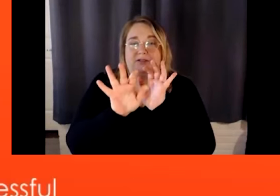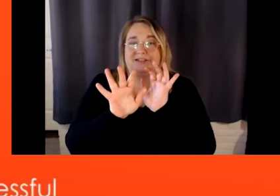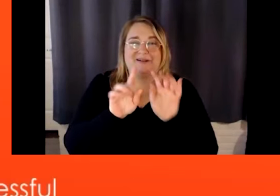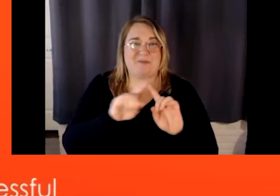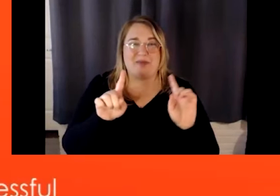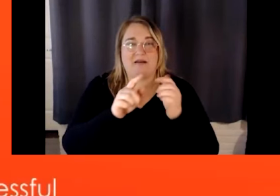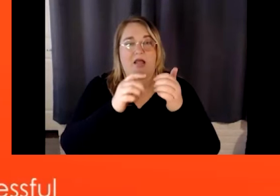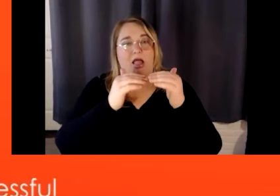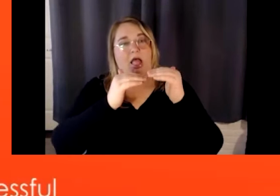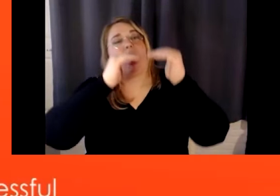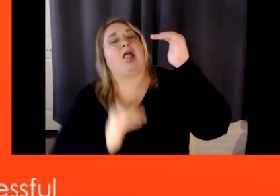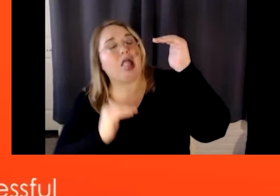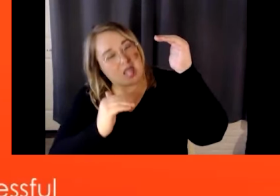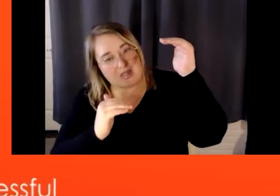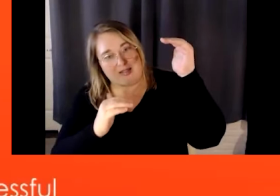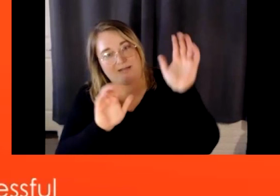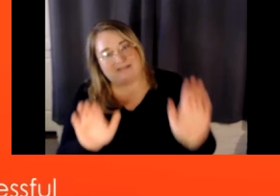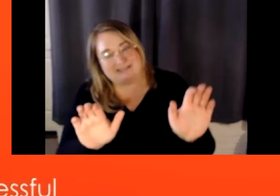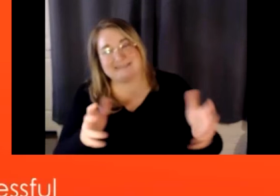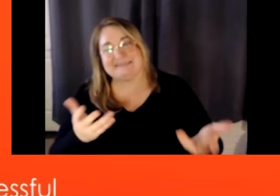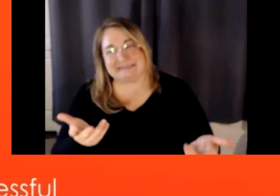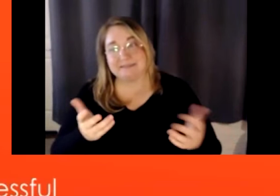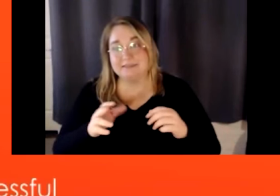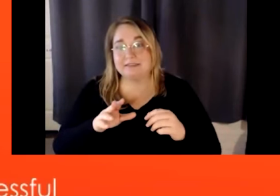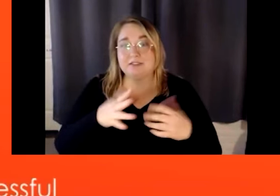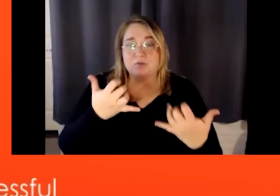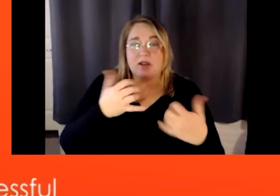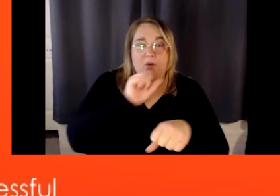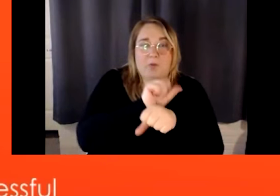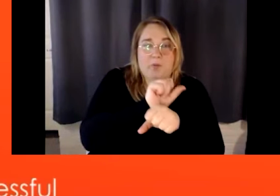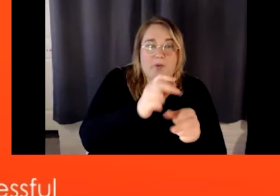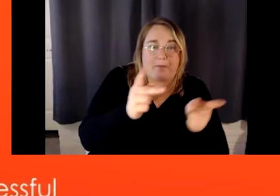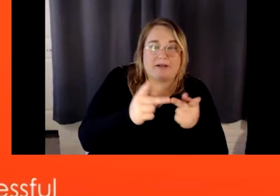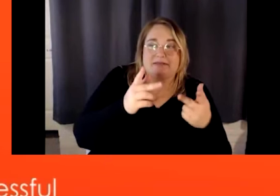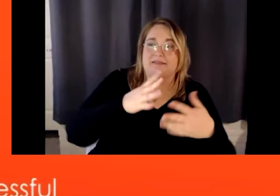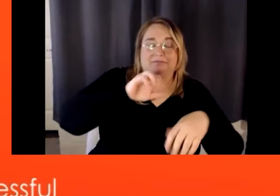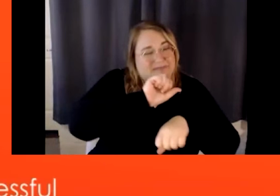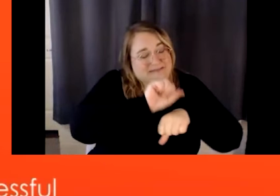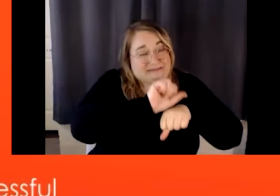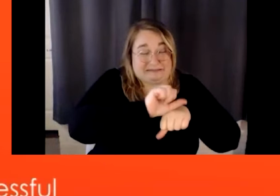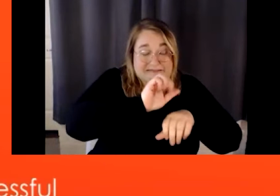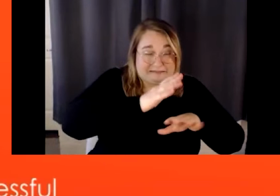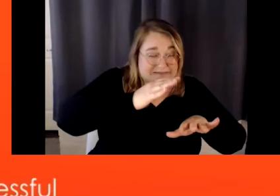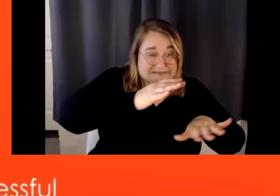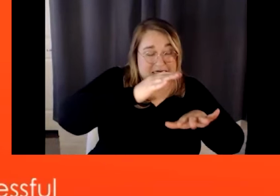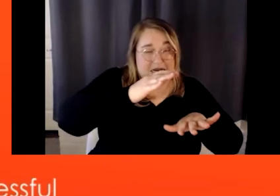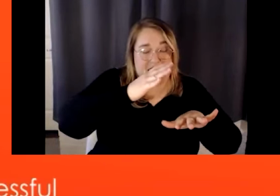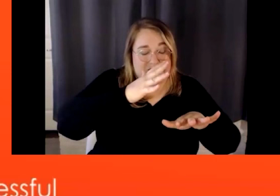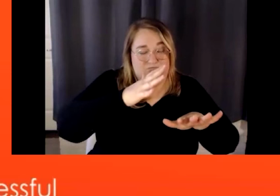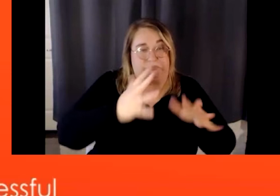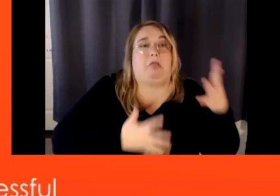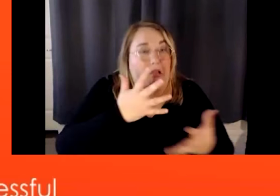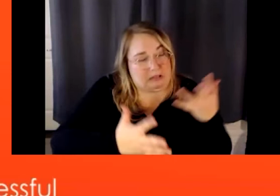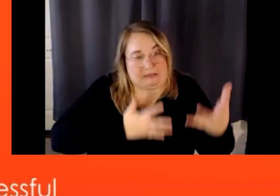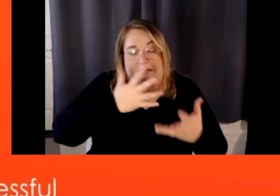in that workplace. I saw that as an employer too over my years. So looking at what was said